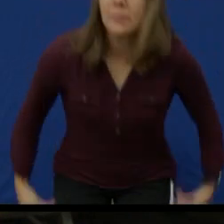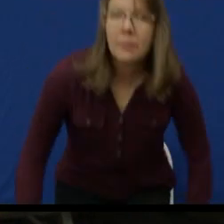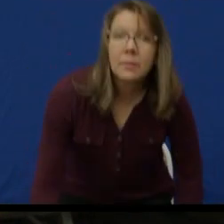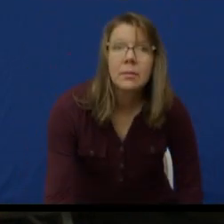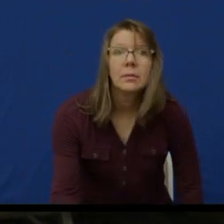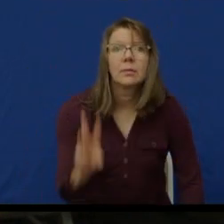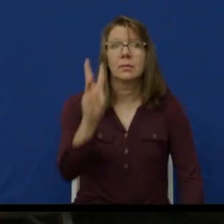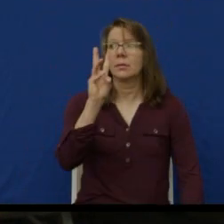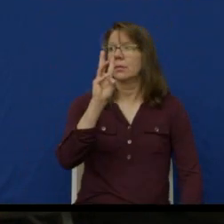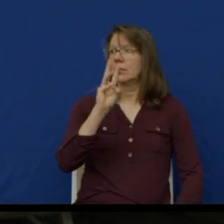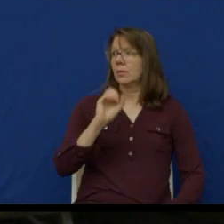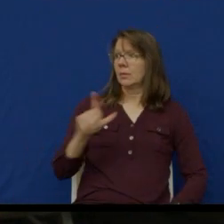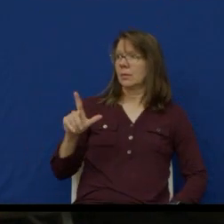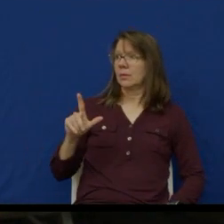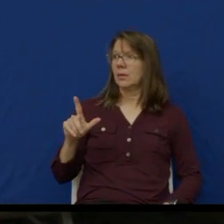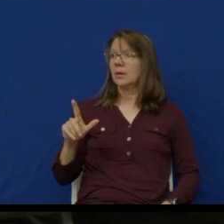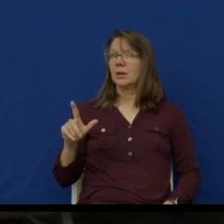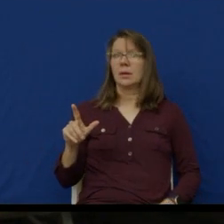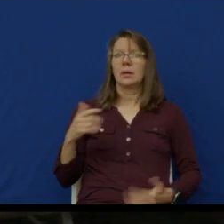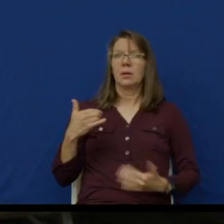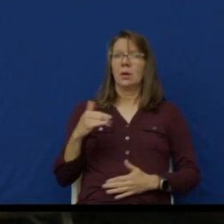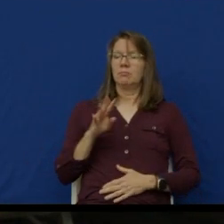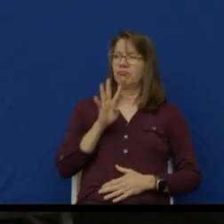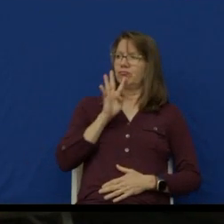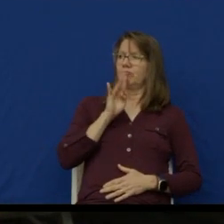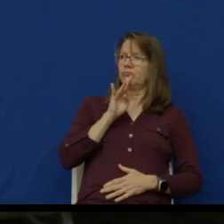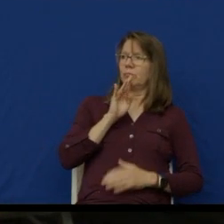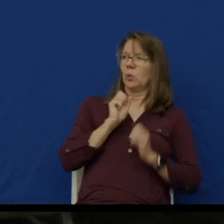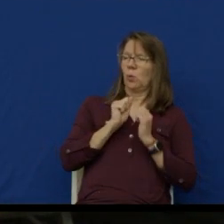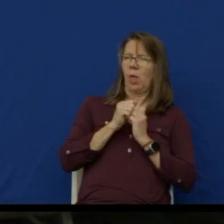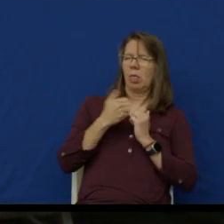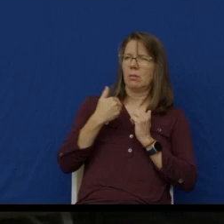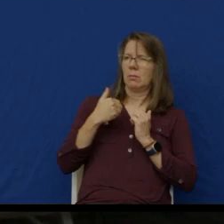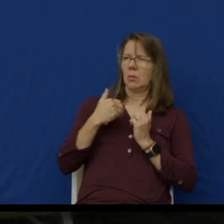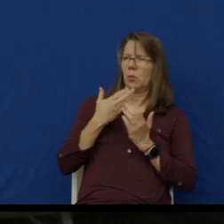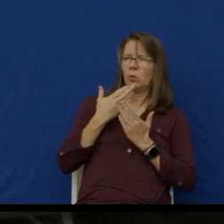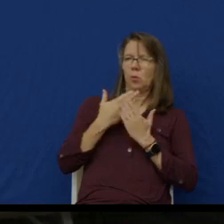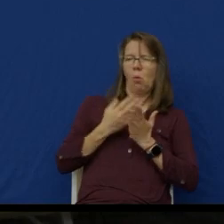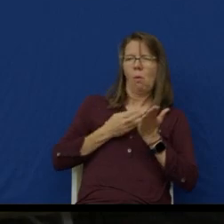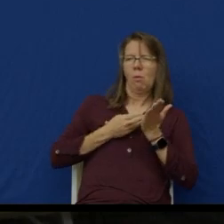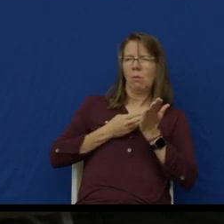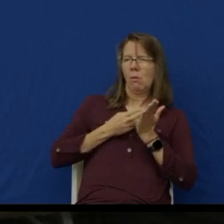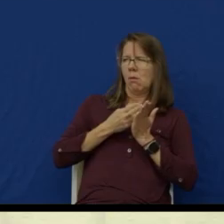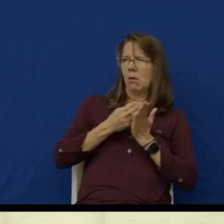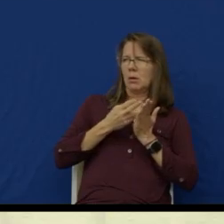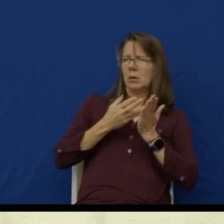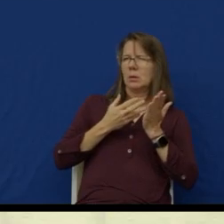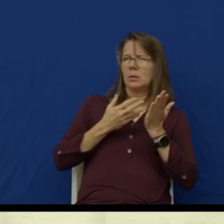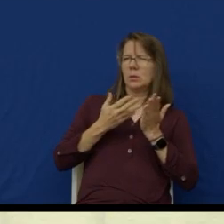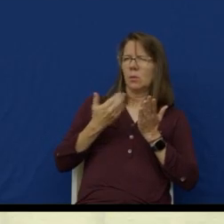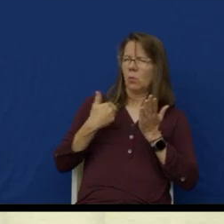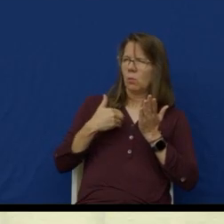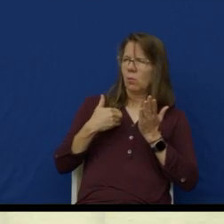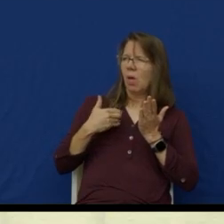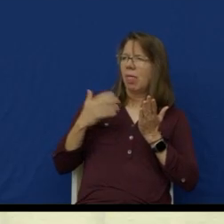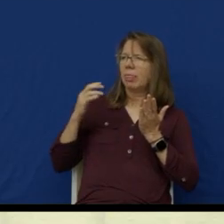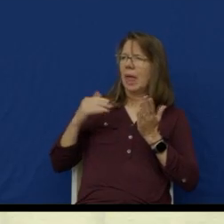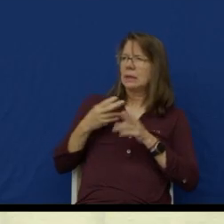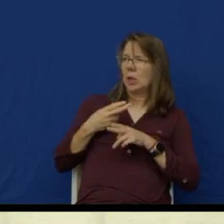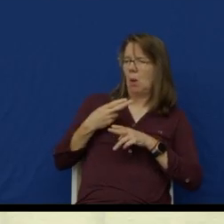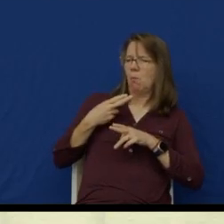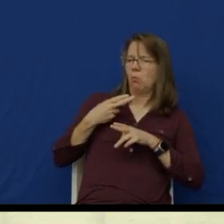Well, speaks with integrity. That is, that's a really brief but resounding